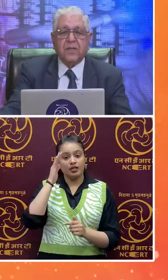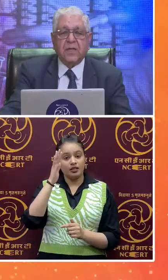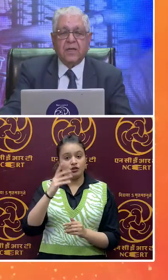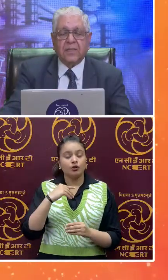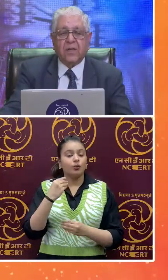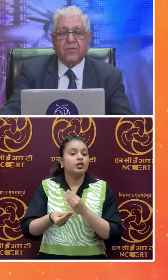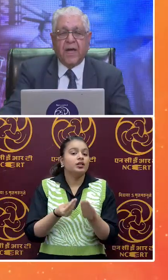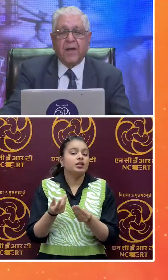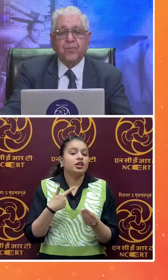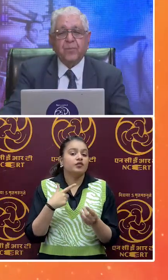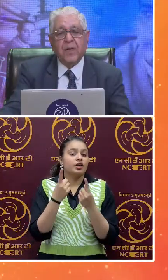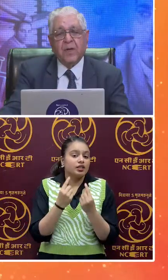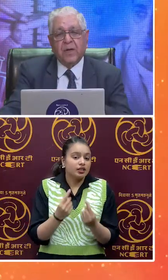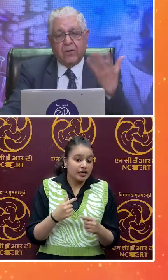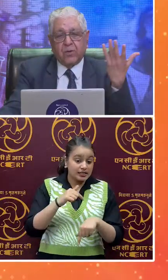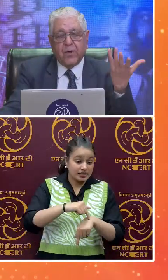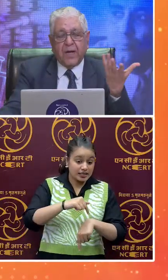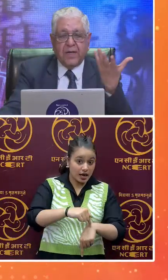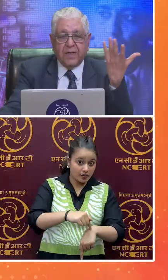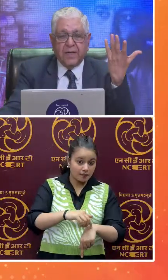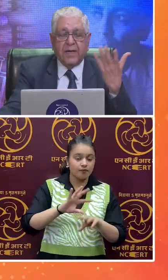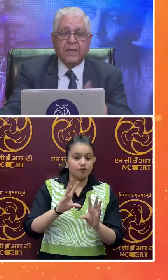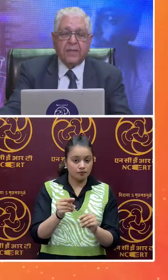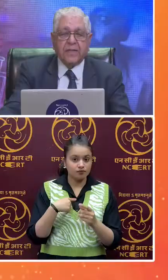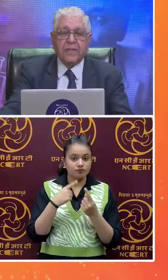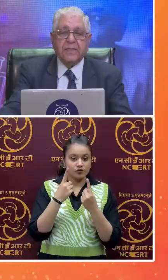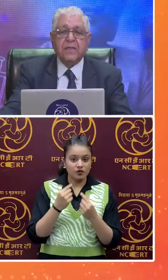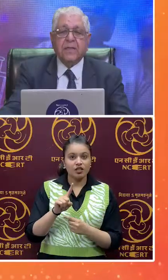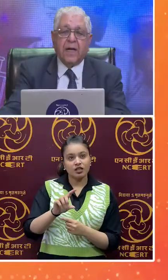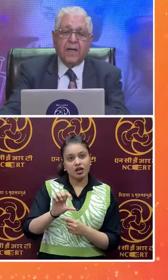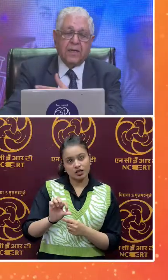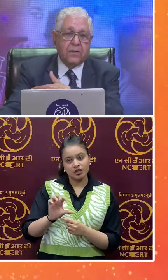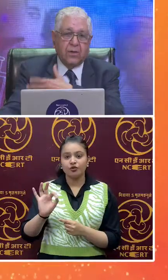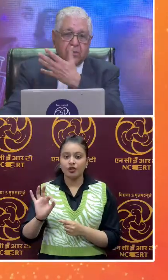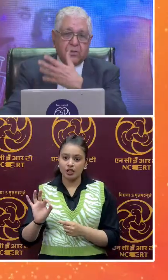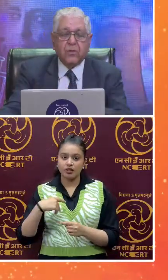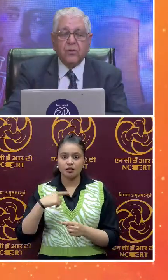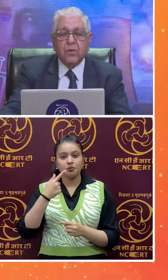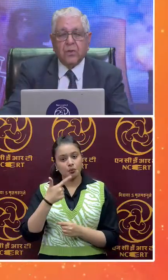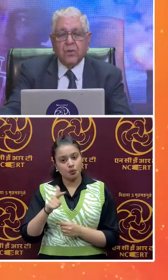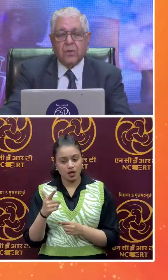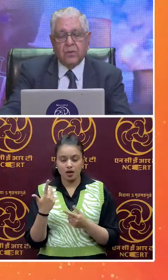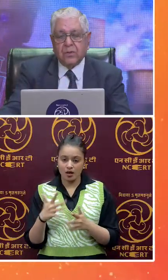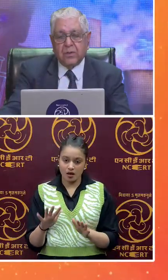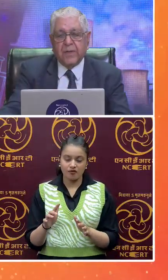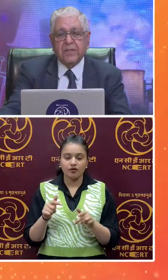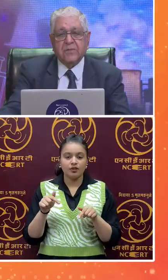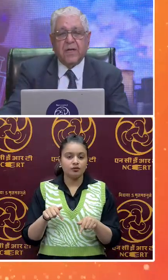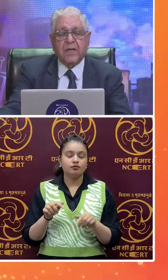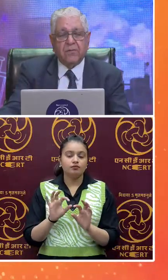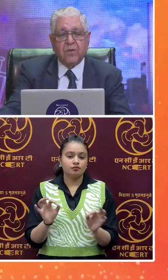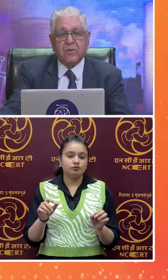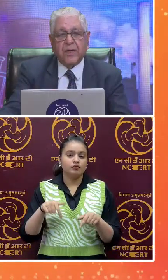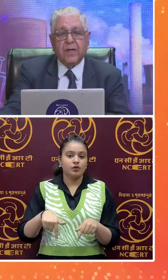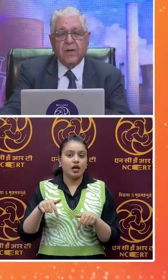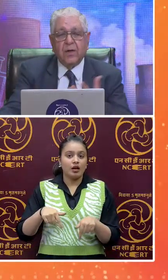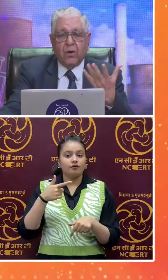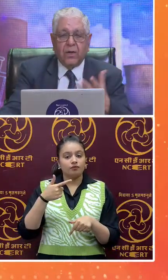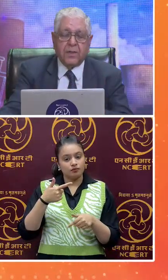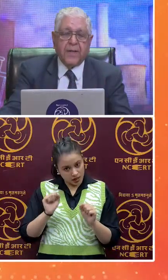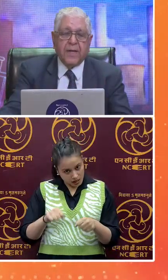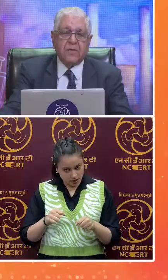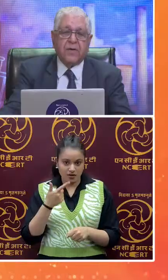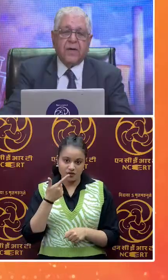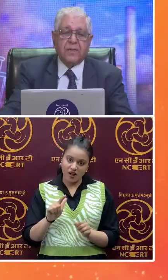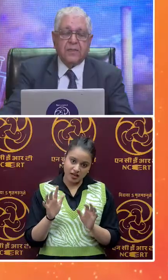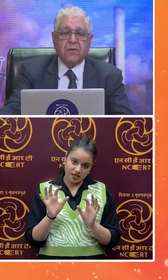the test of time. It was valid in 1930s, and it also remains valid even today. All